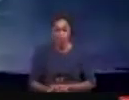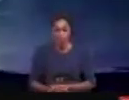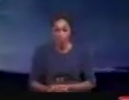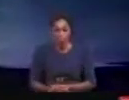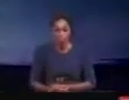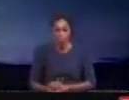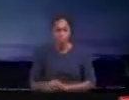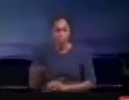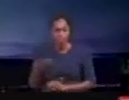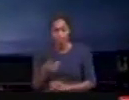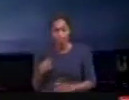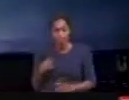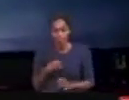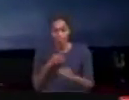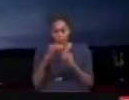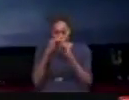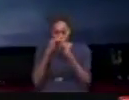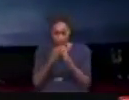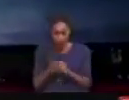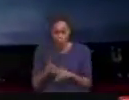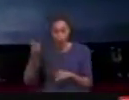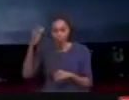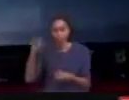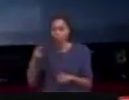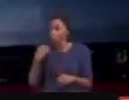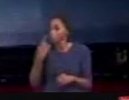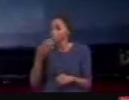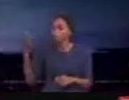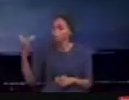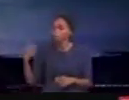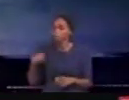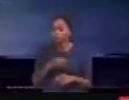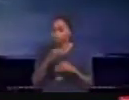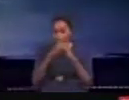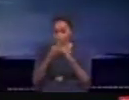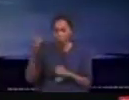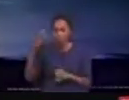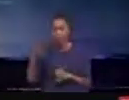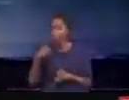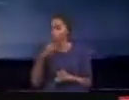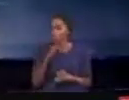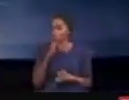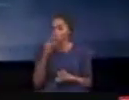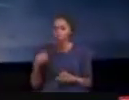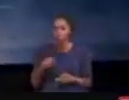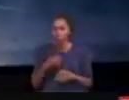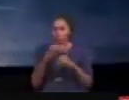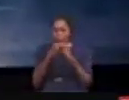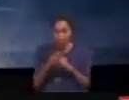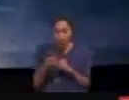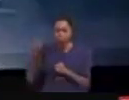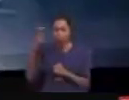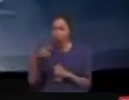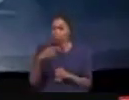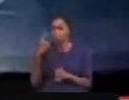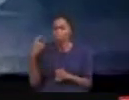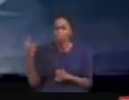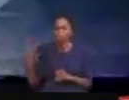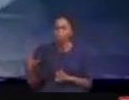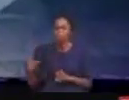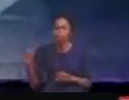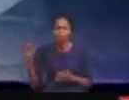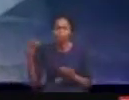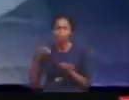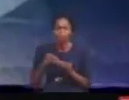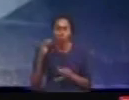We worship the God who was. We worship the God who is. We worship the God who evermore